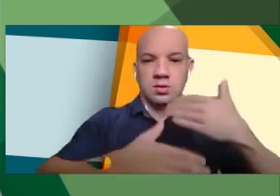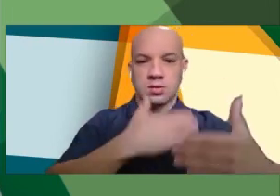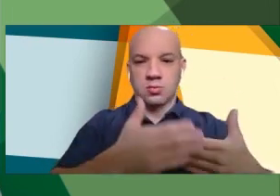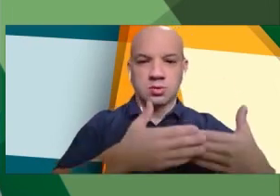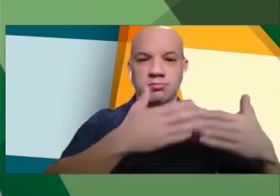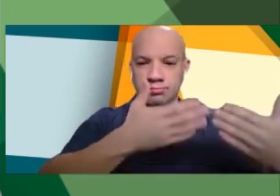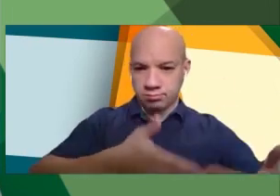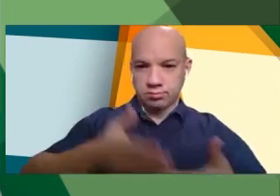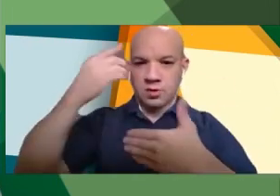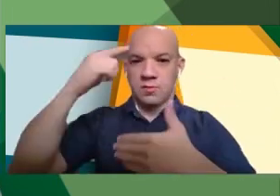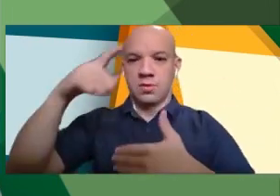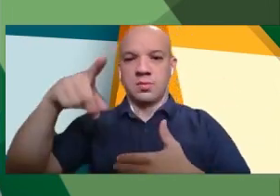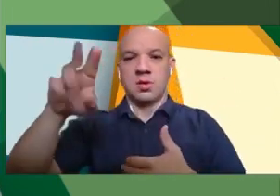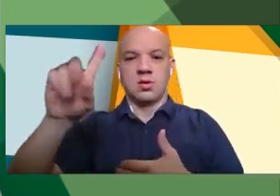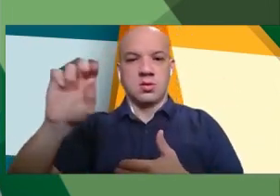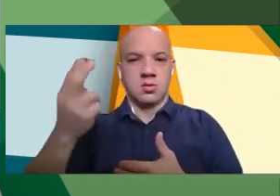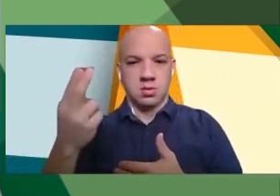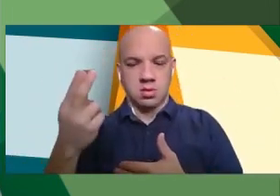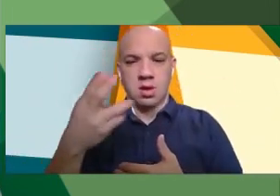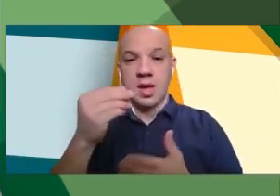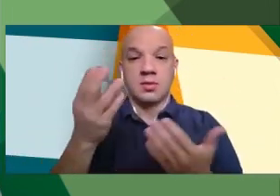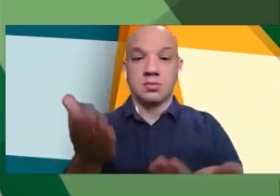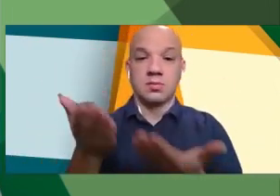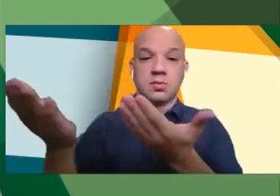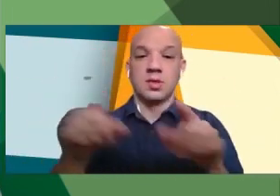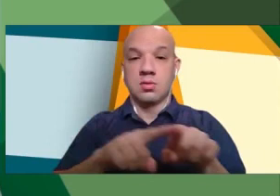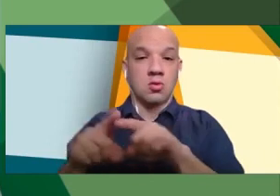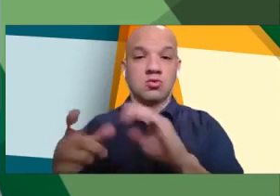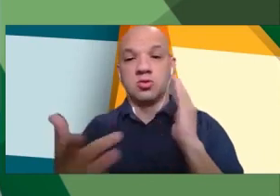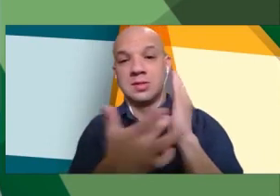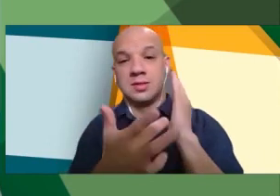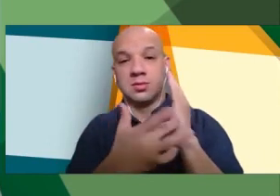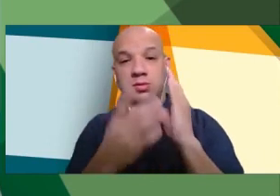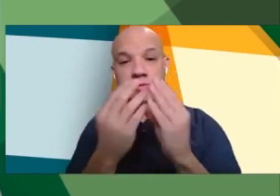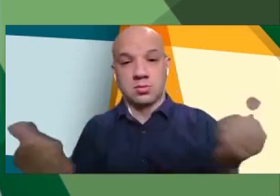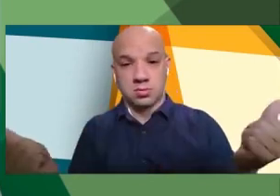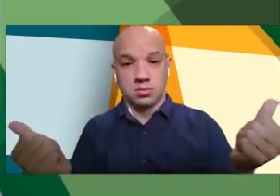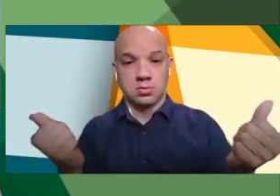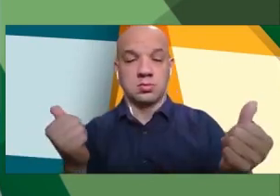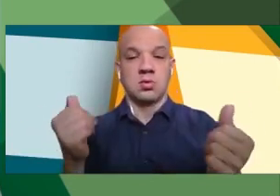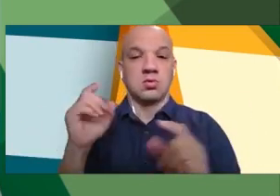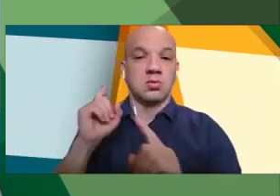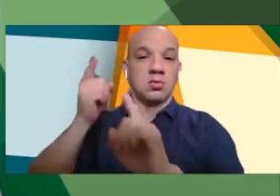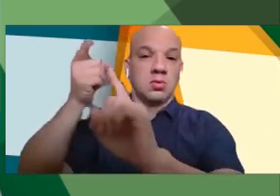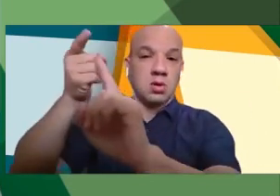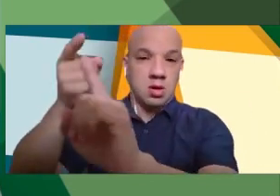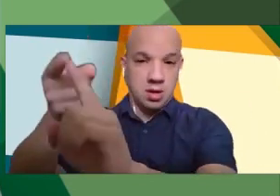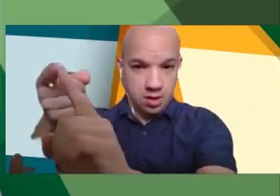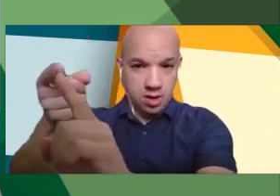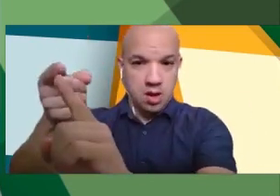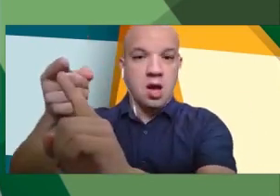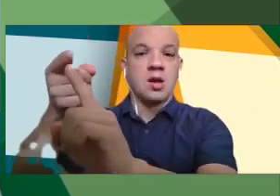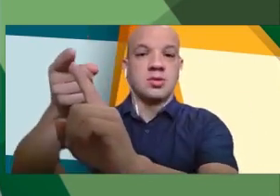the PRDOH, and to recommend also technological solutions to achieve strategic objectives